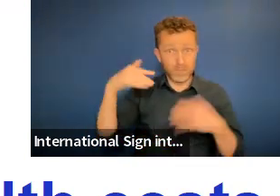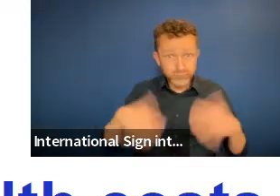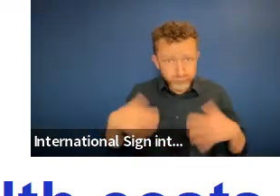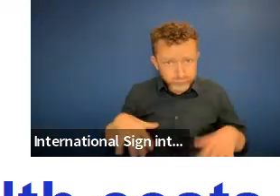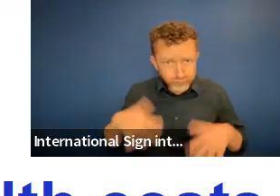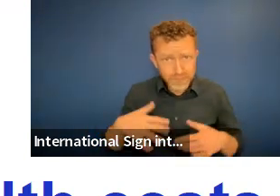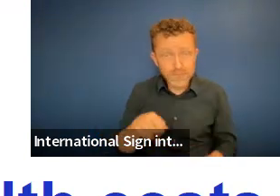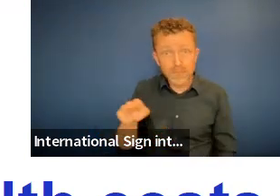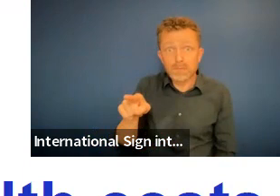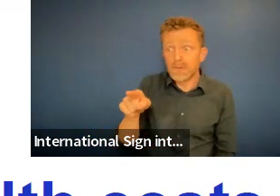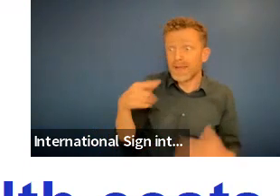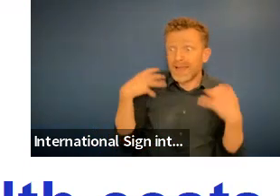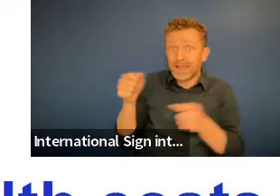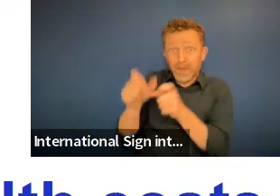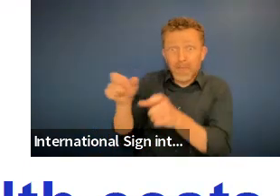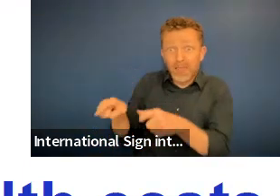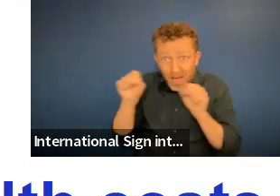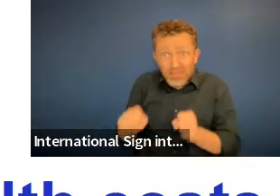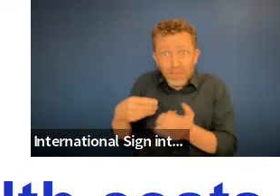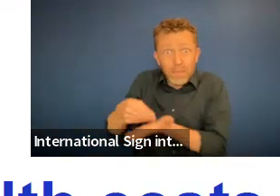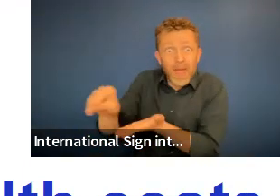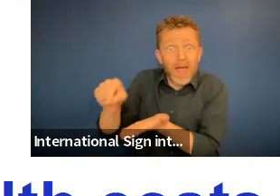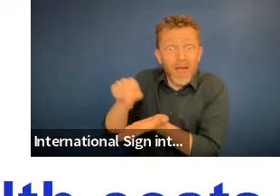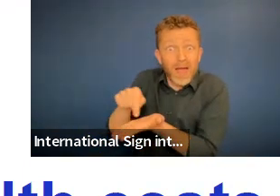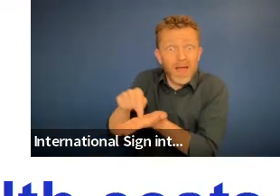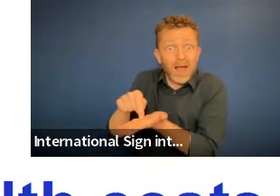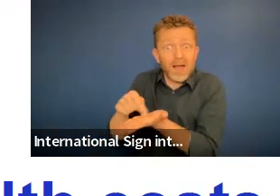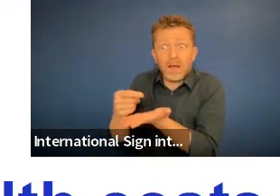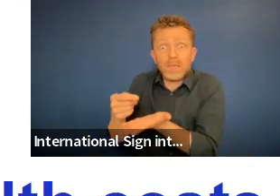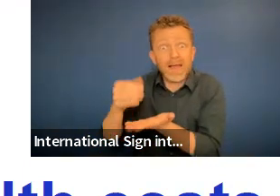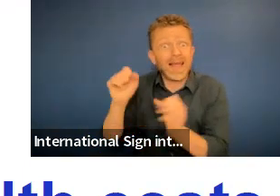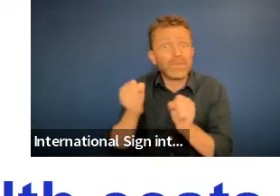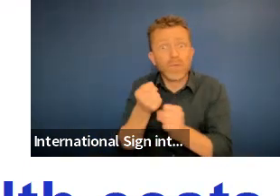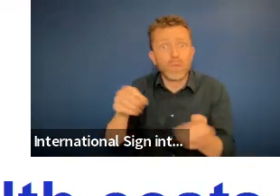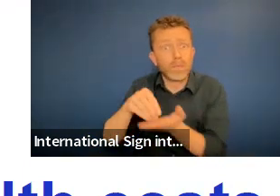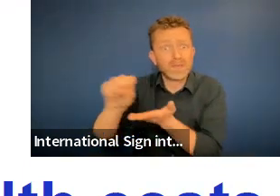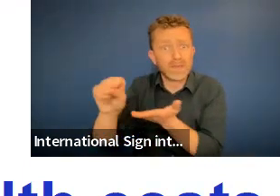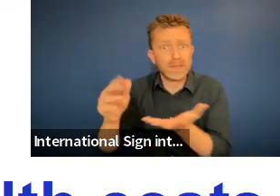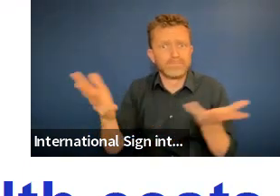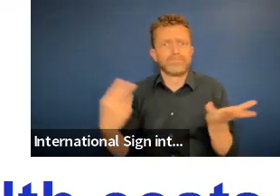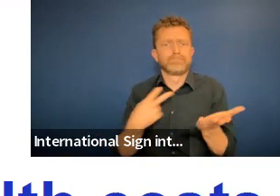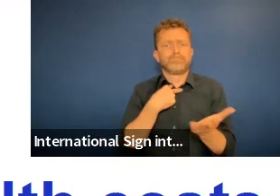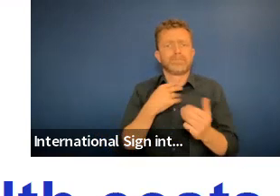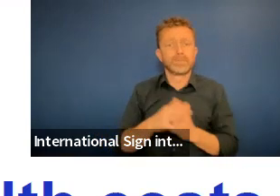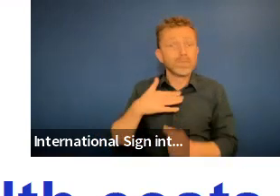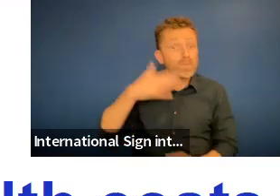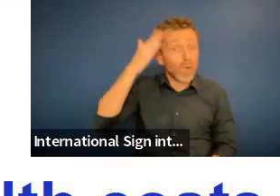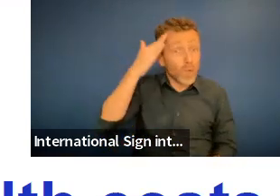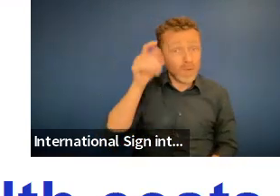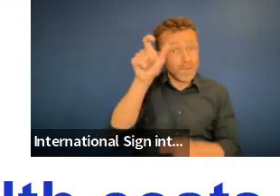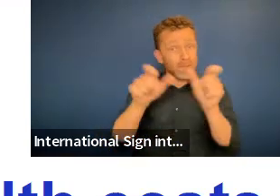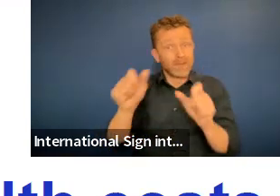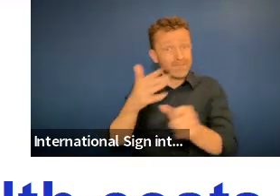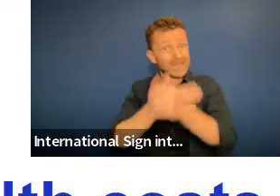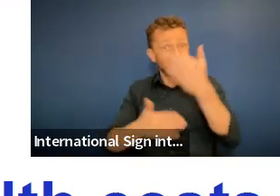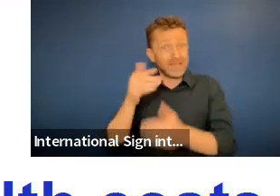for example, in Sri Lanka, people with disabilities were 3 times more likely to report that they had an unmet health need